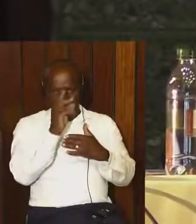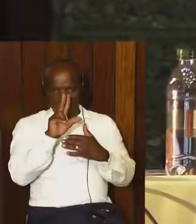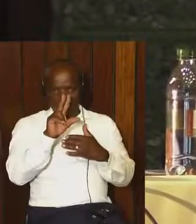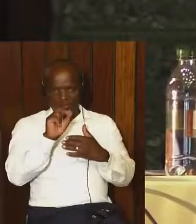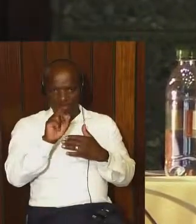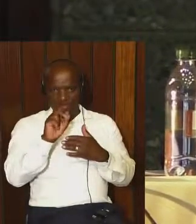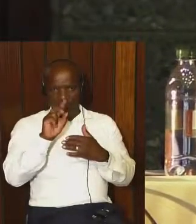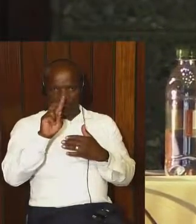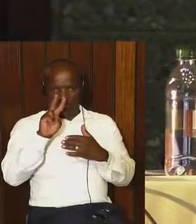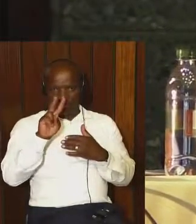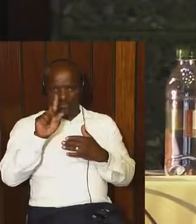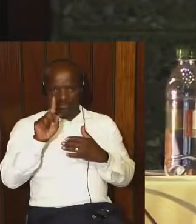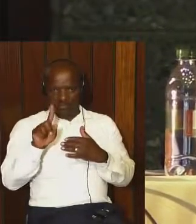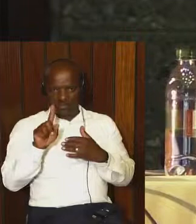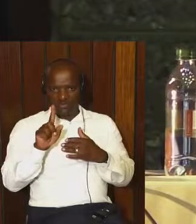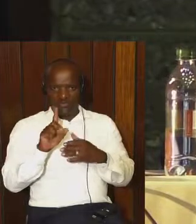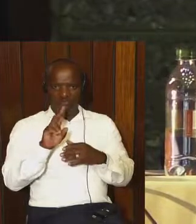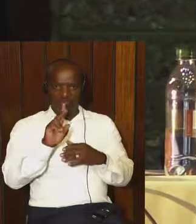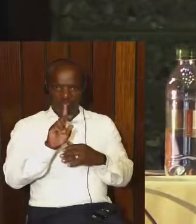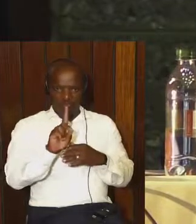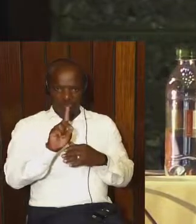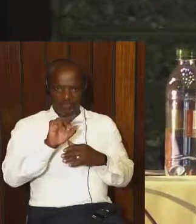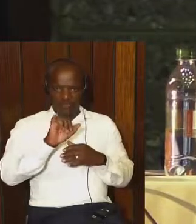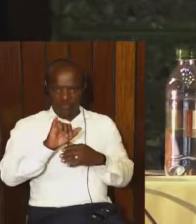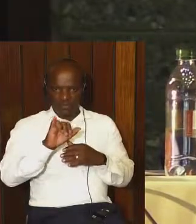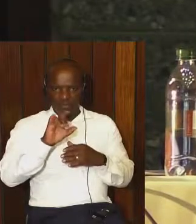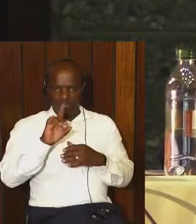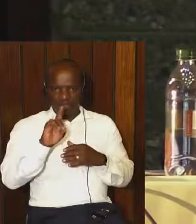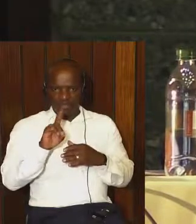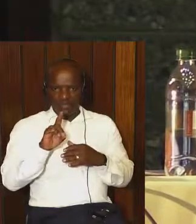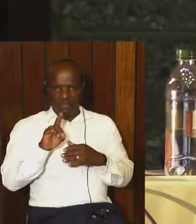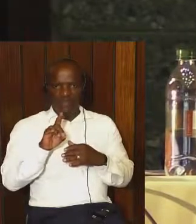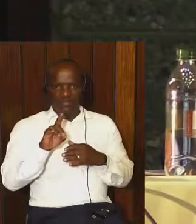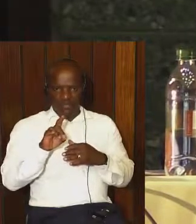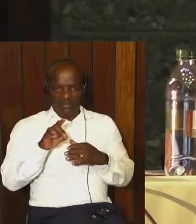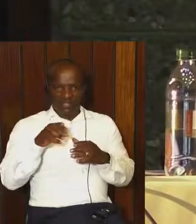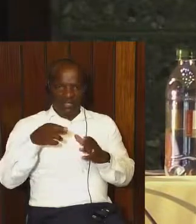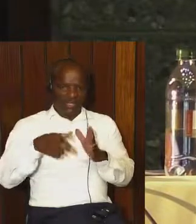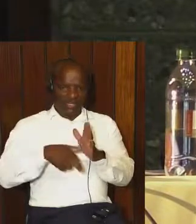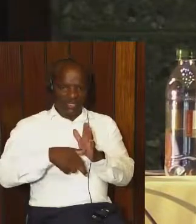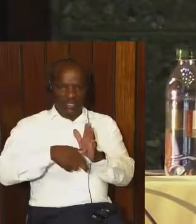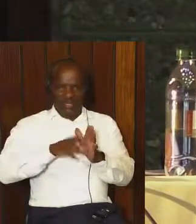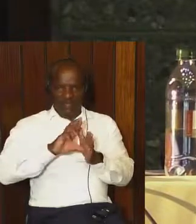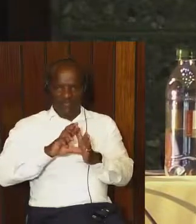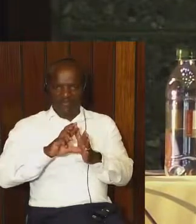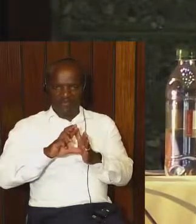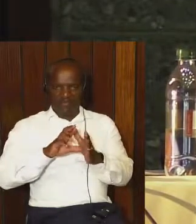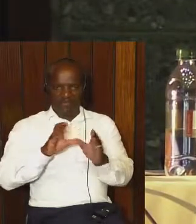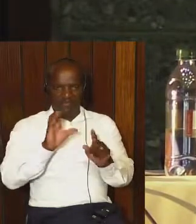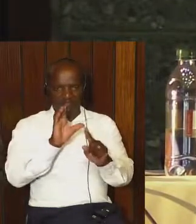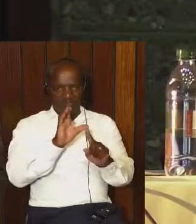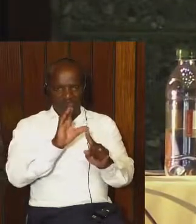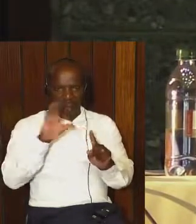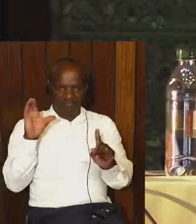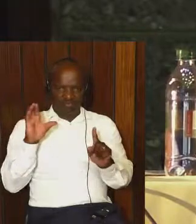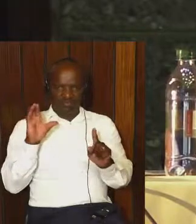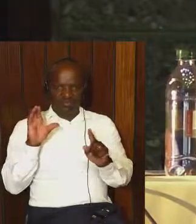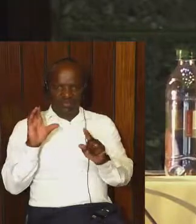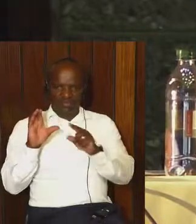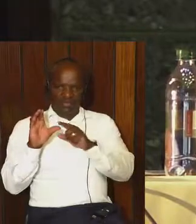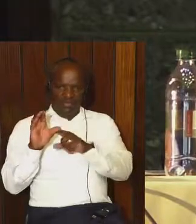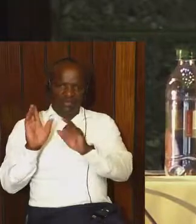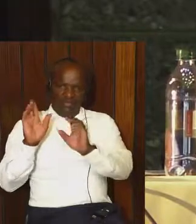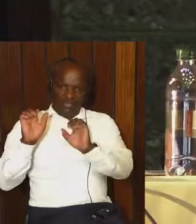performance, the DID, we had to recall the Sebokeng facility from them. So it was then agreed that